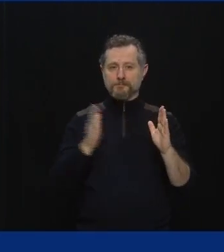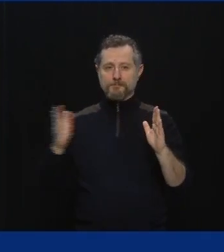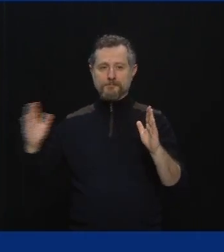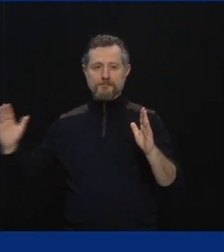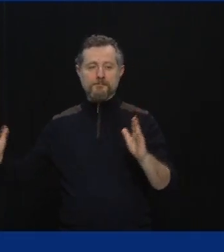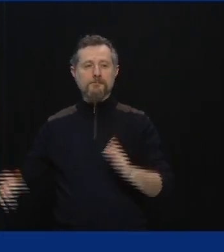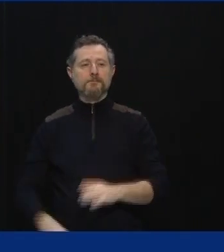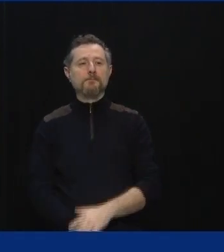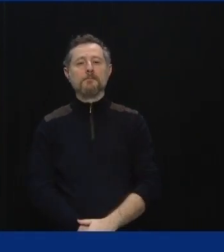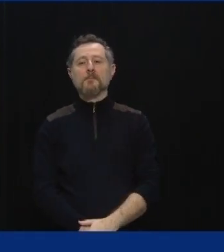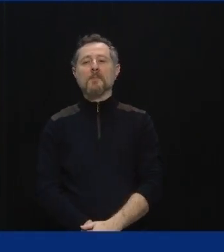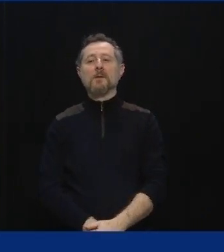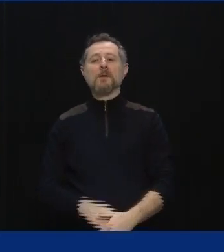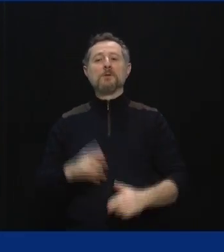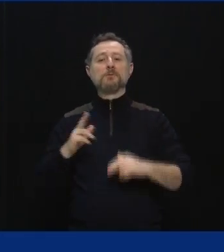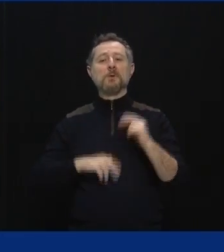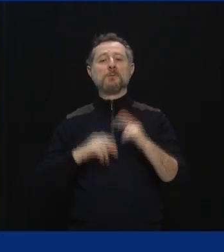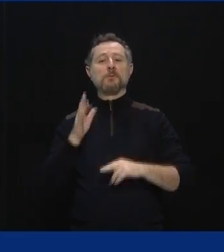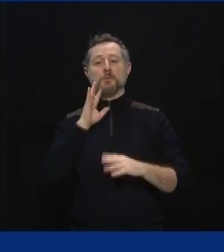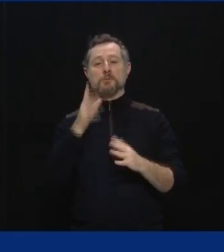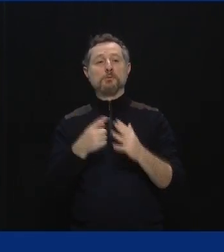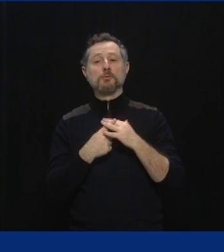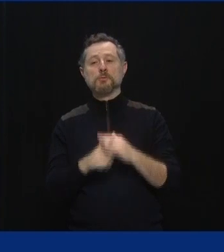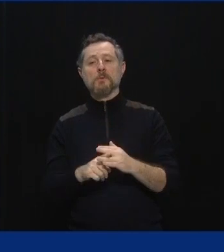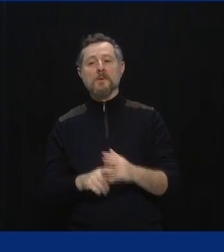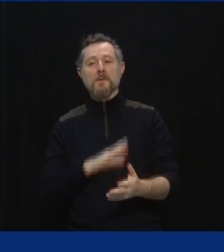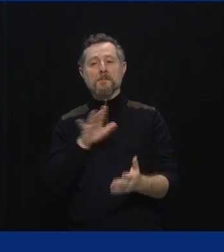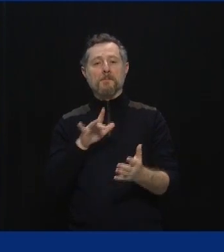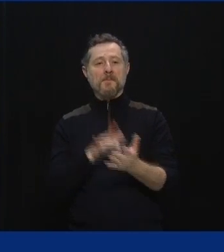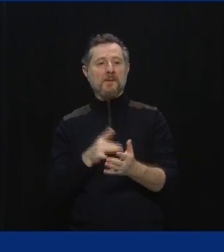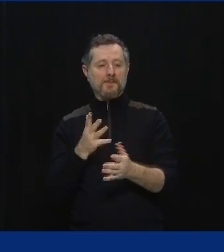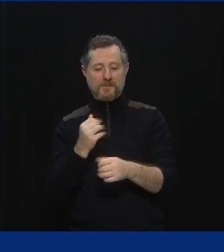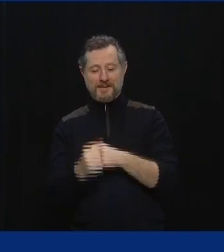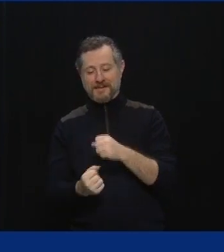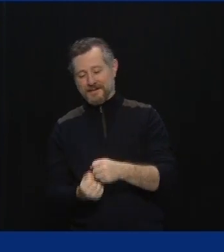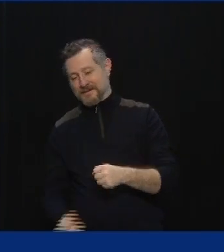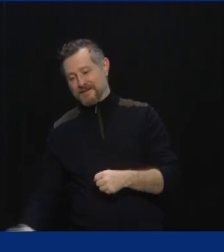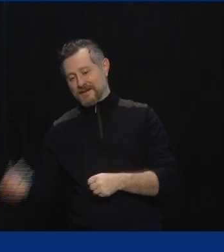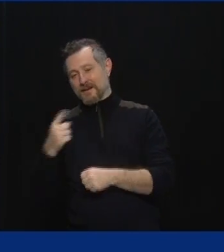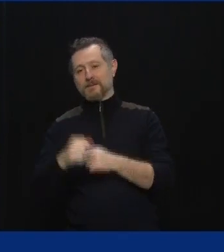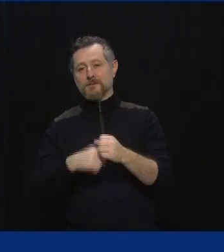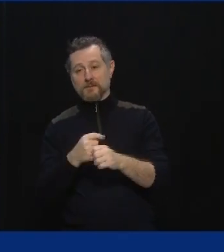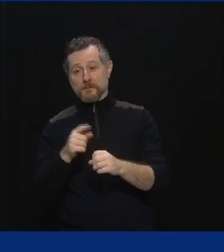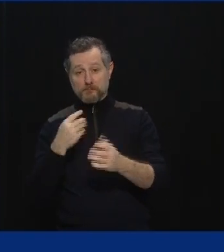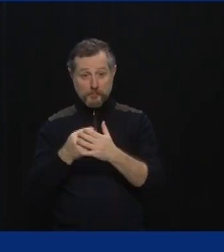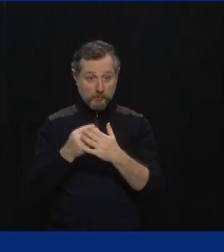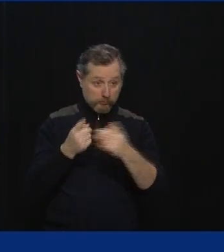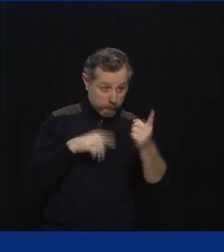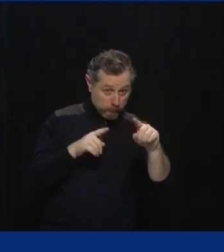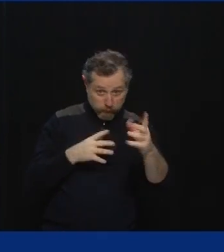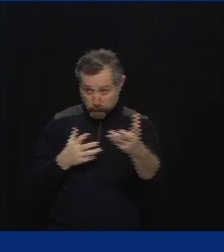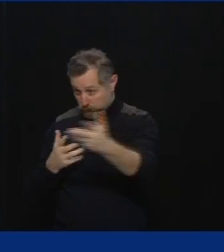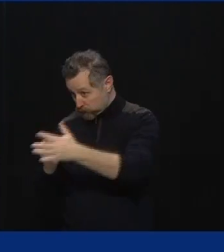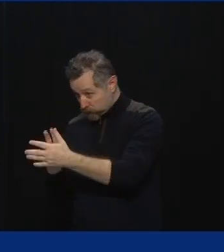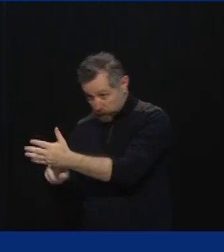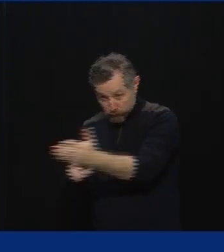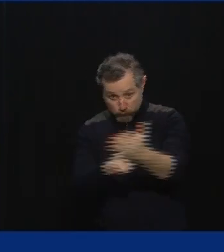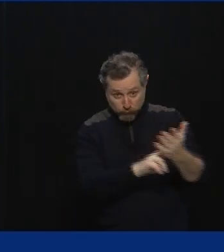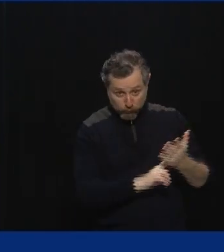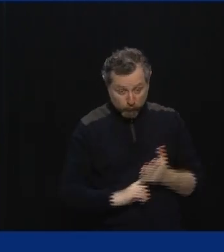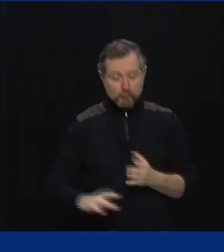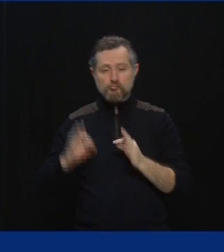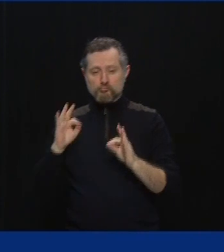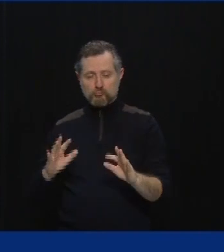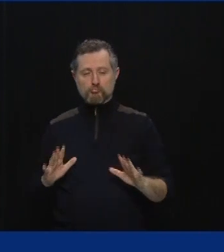construction will start in mid-2022 once we achieve financial close with our partners, and